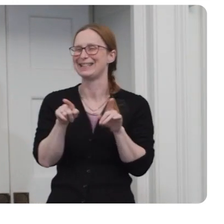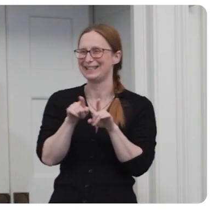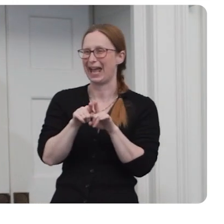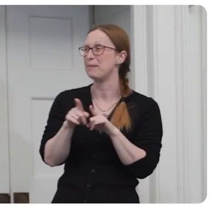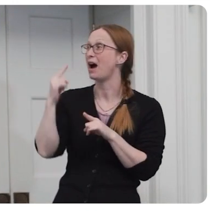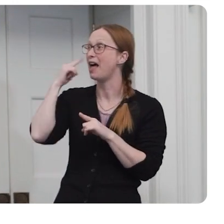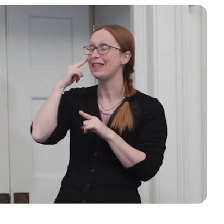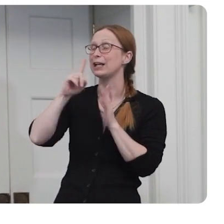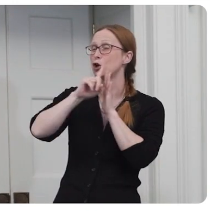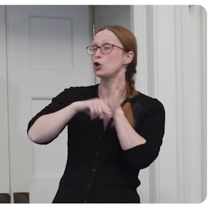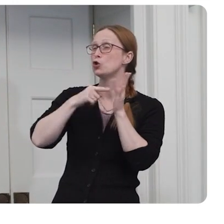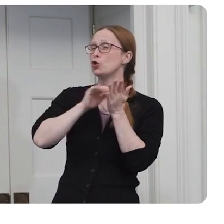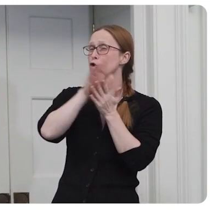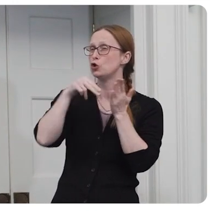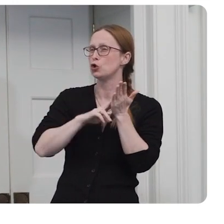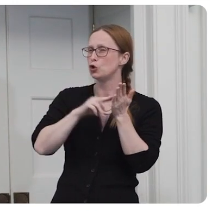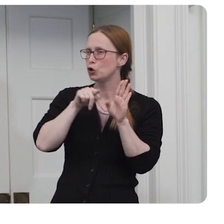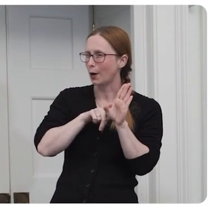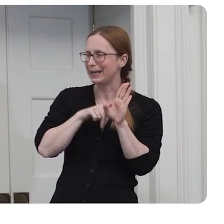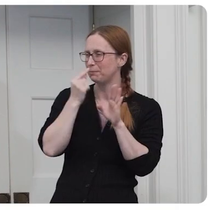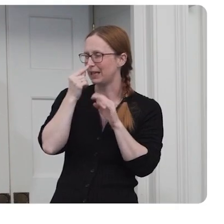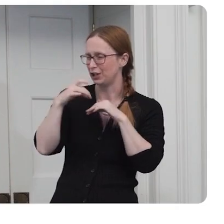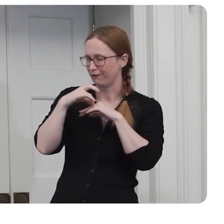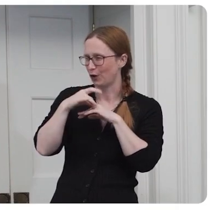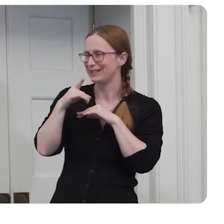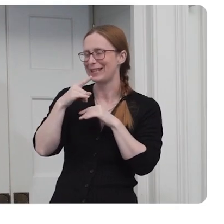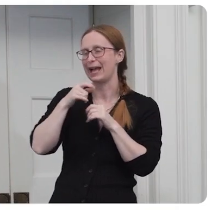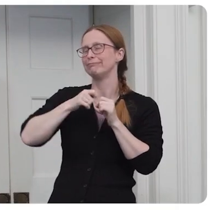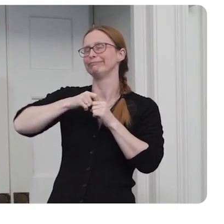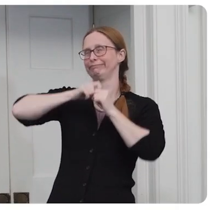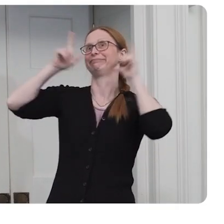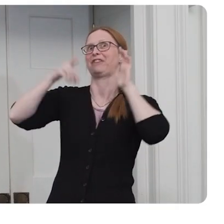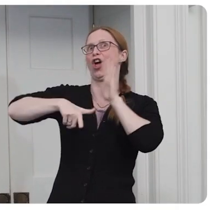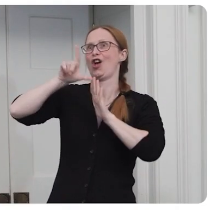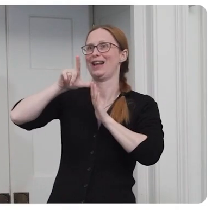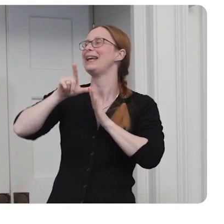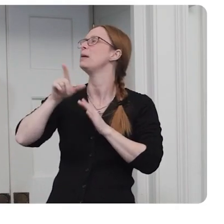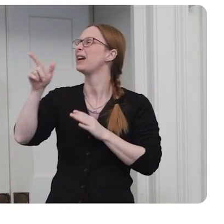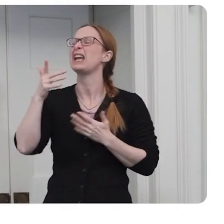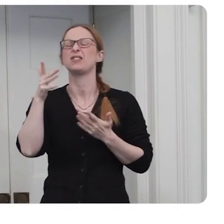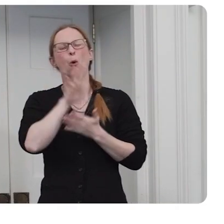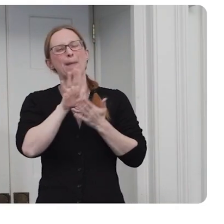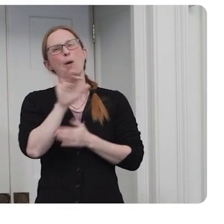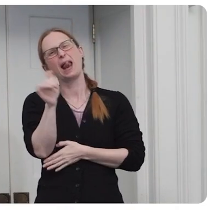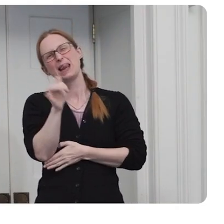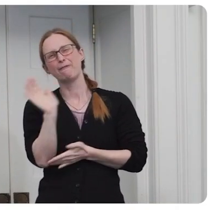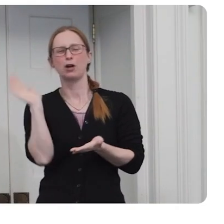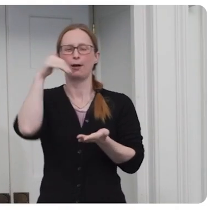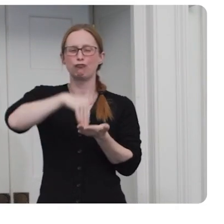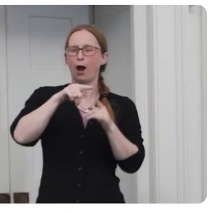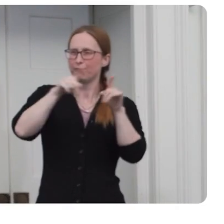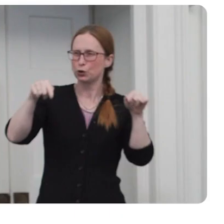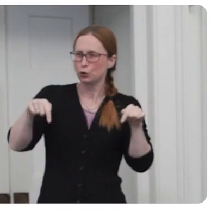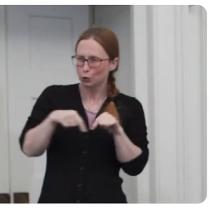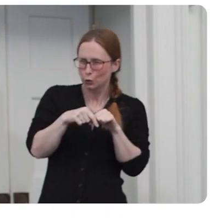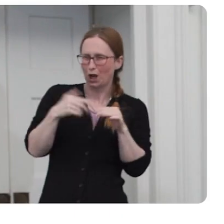either. Johnny gets the crack of dawn, he does. But that's probably around 11 you come into the studio, and then